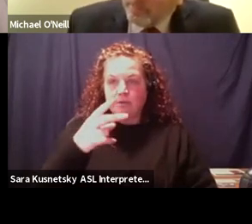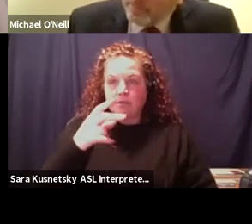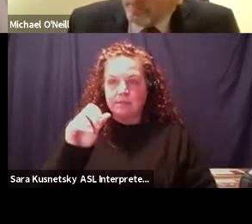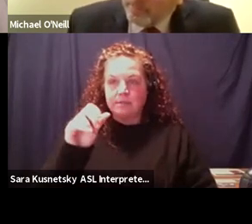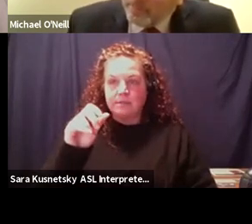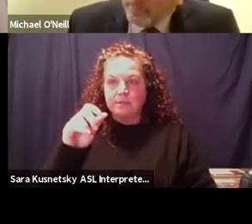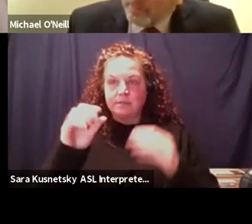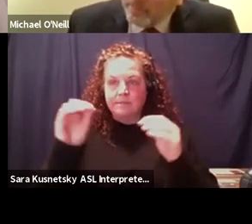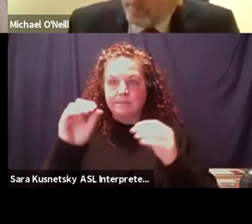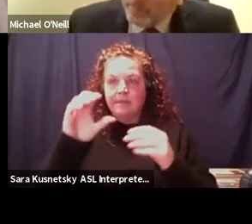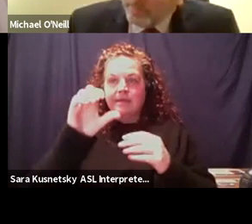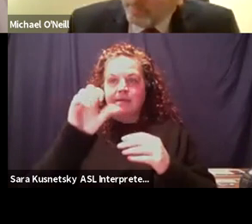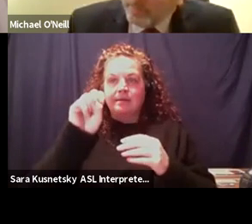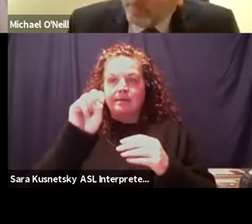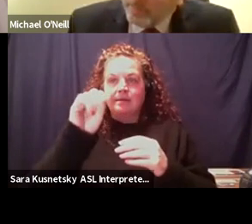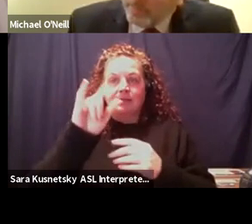Let's try Simon Chernow.